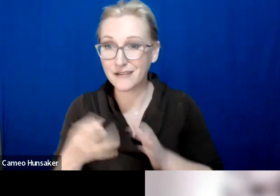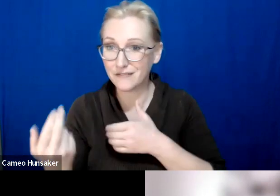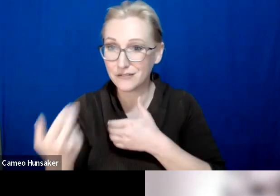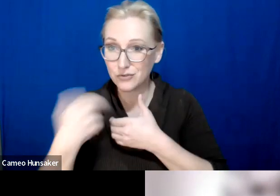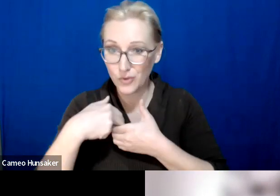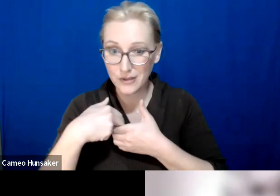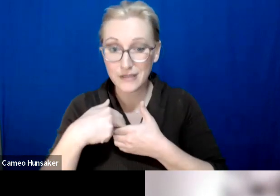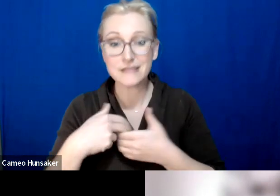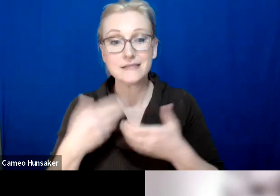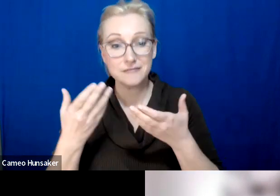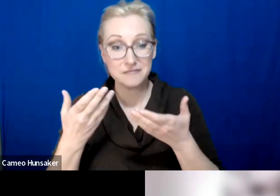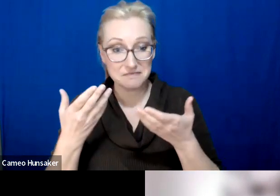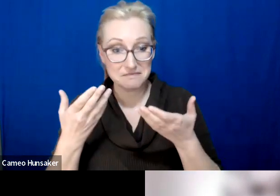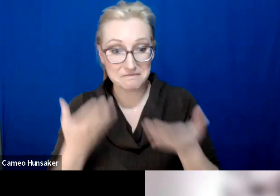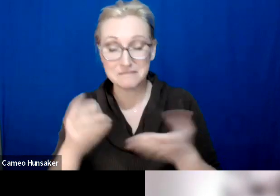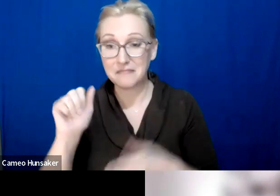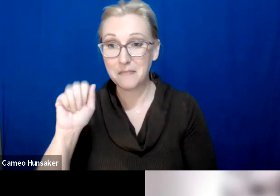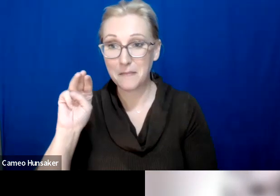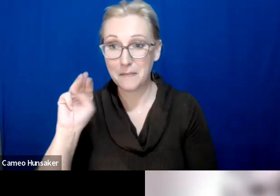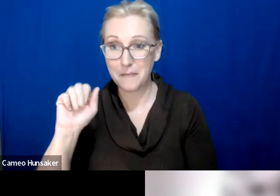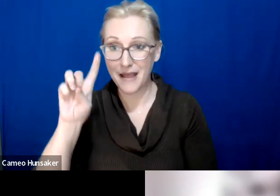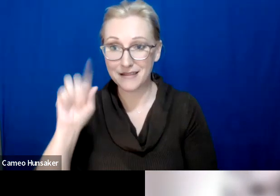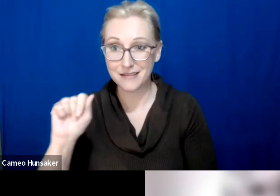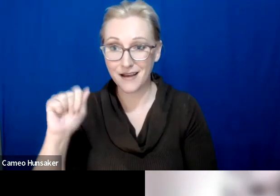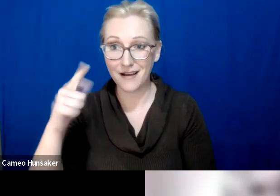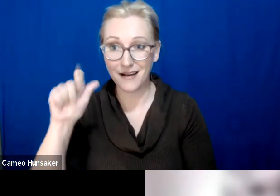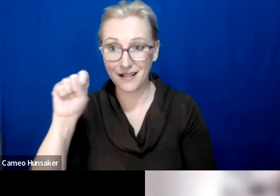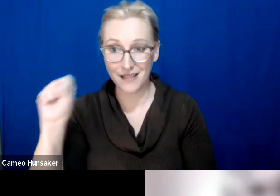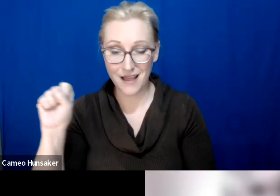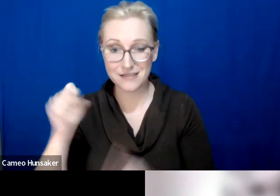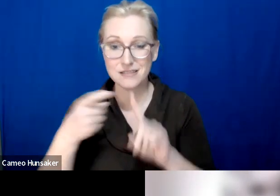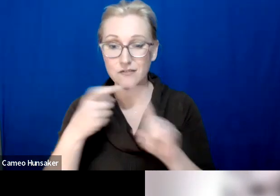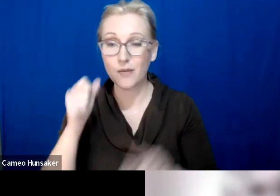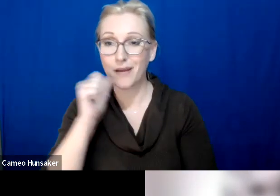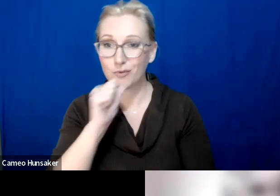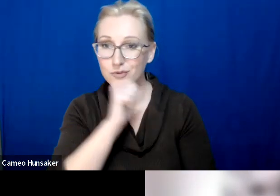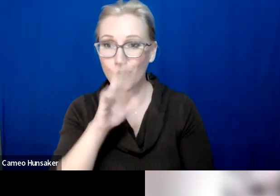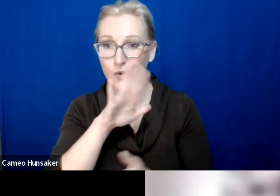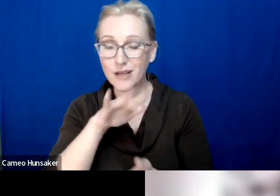actually have Amanda Glass here from the Arizona Center for Disability Law.